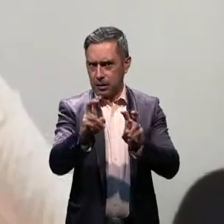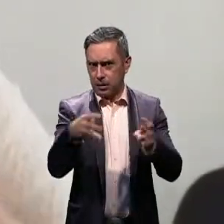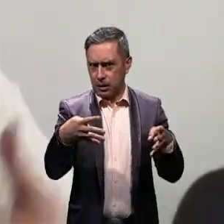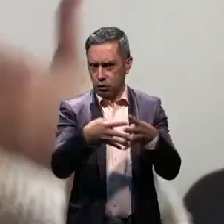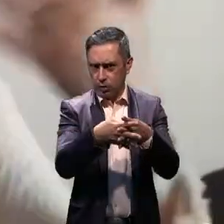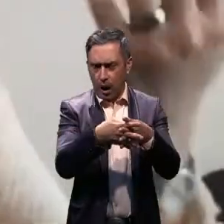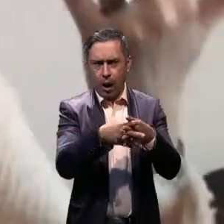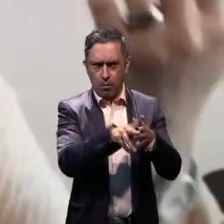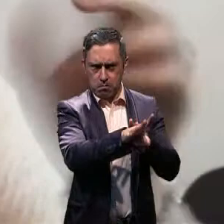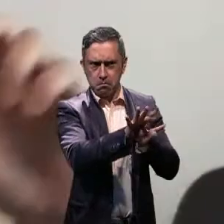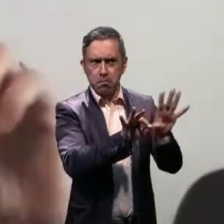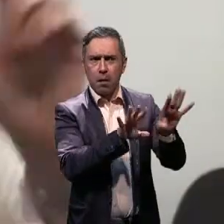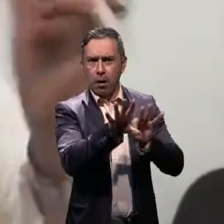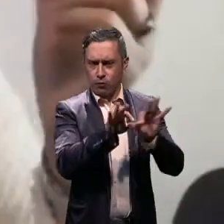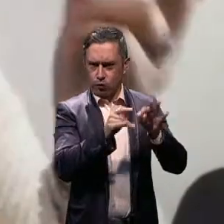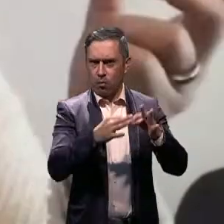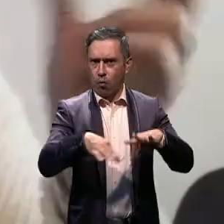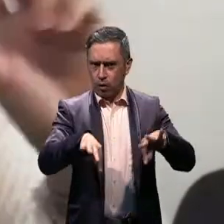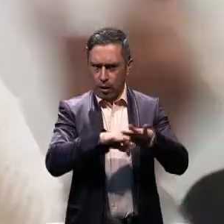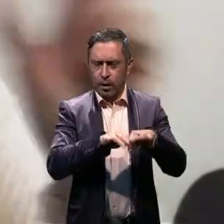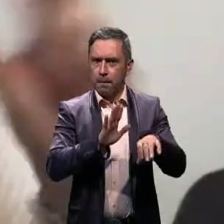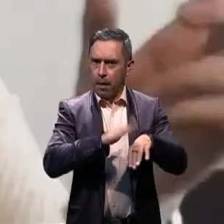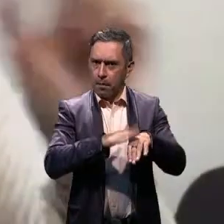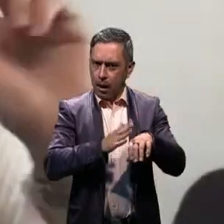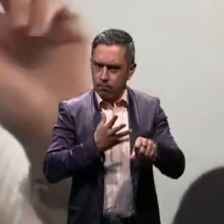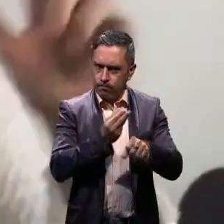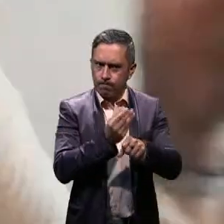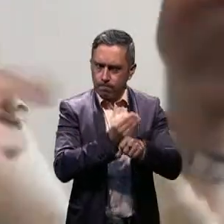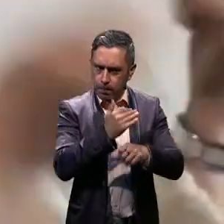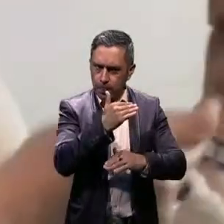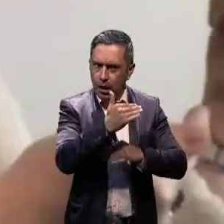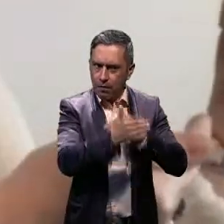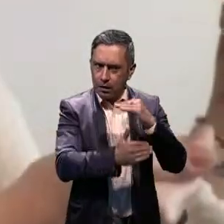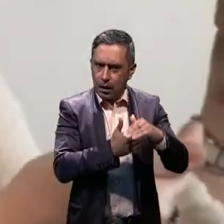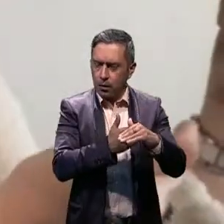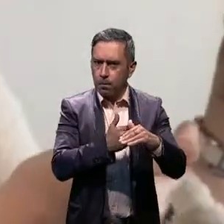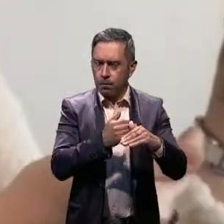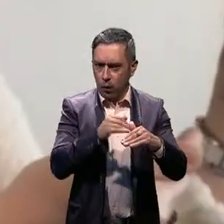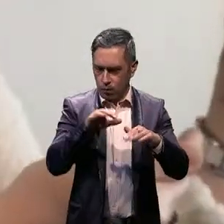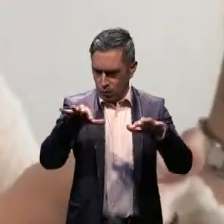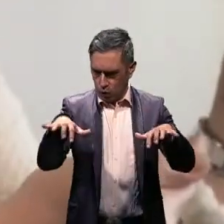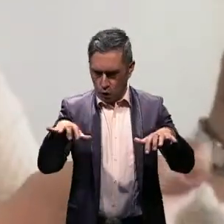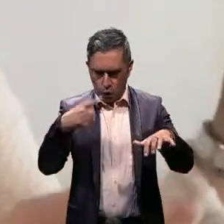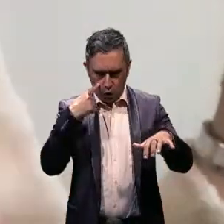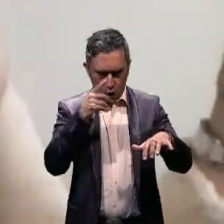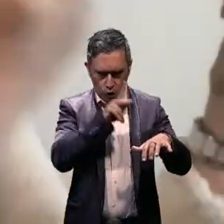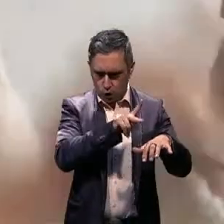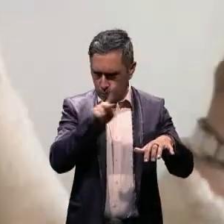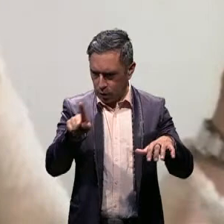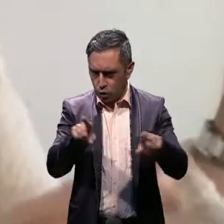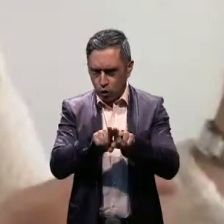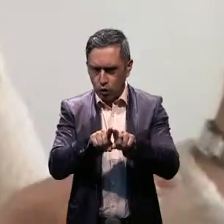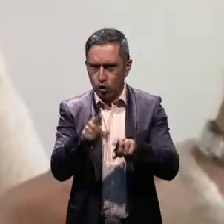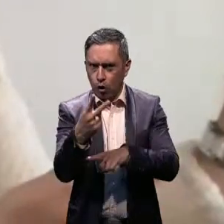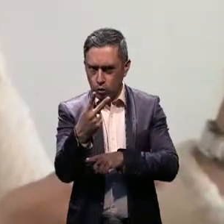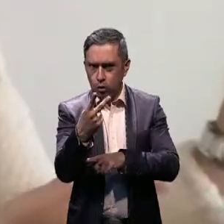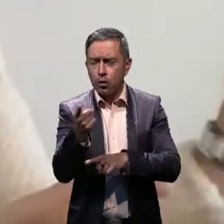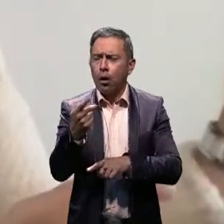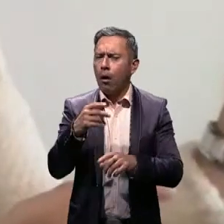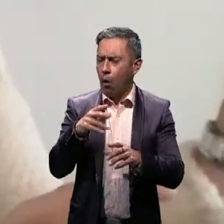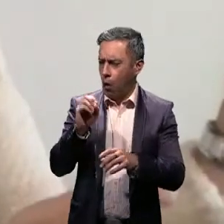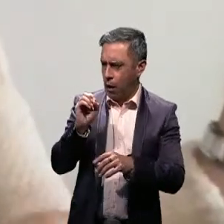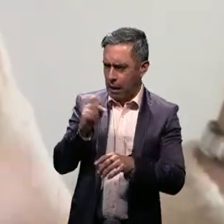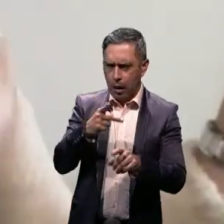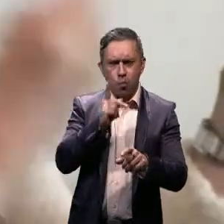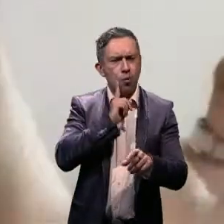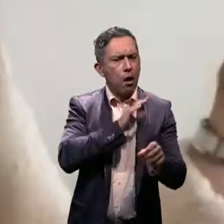is important that we have to have a progress in this, but I think that we also have to give it a look on the other or to the other